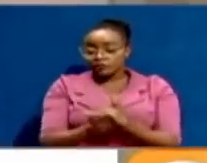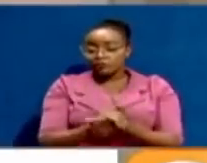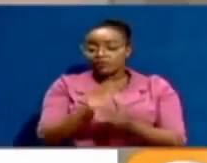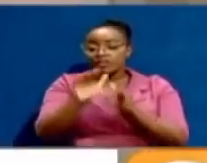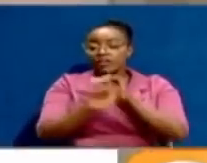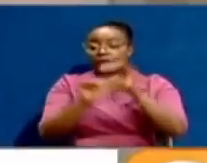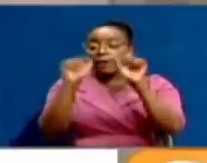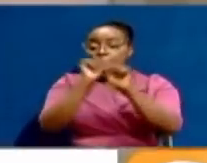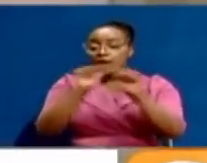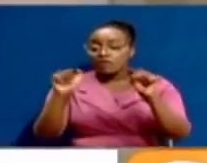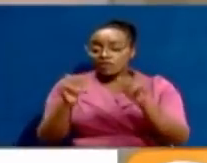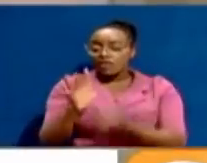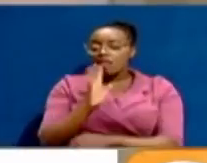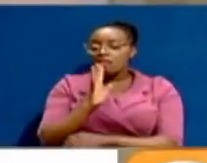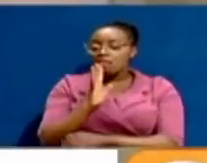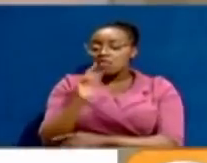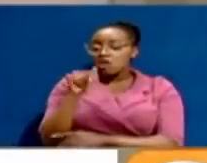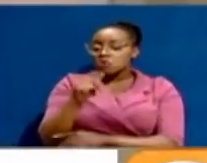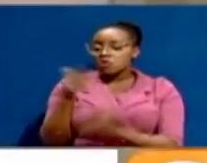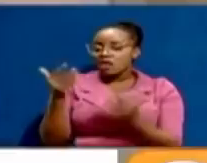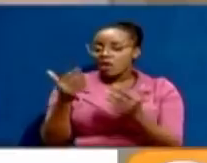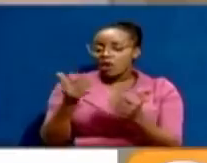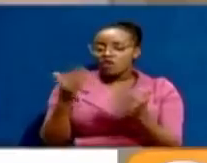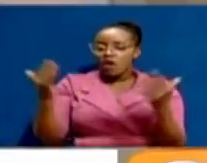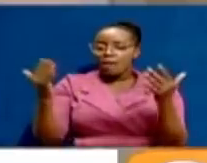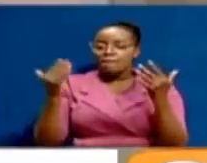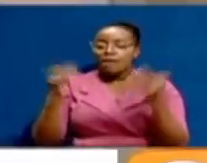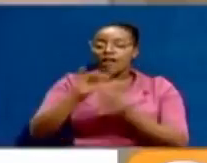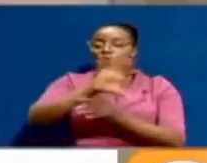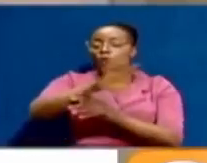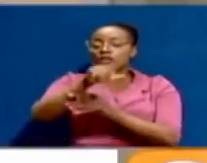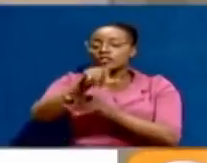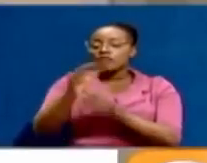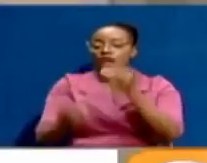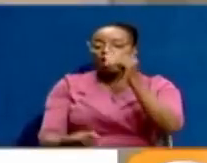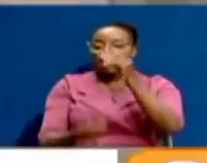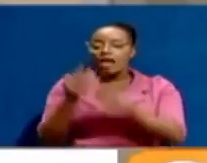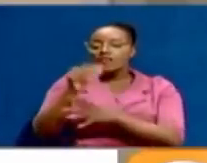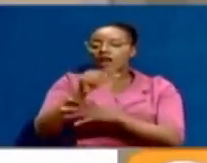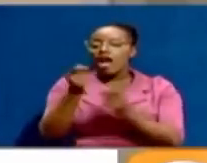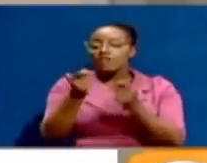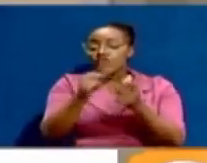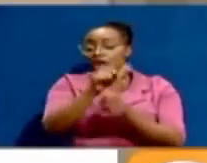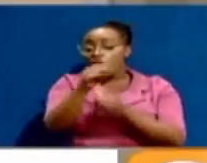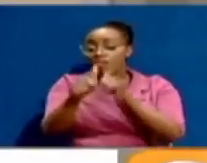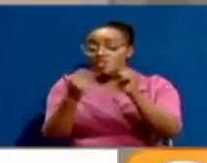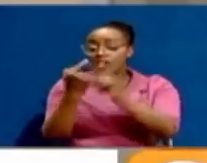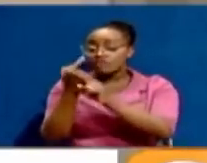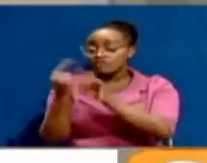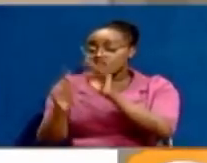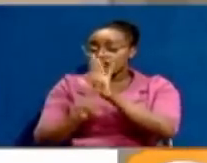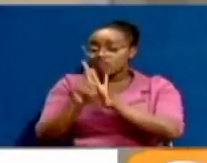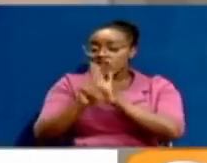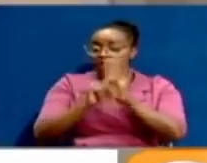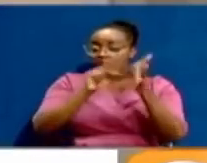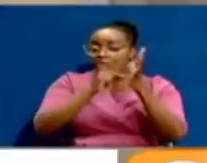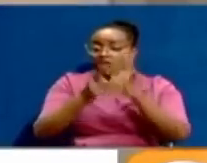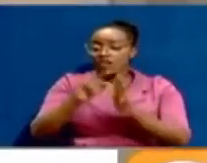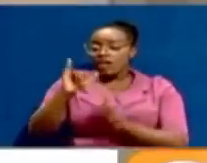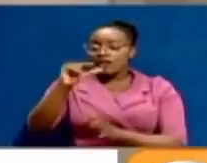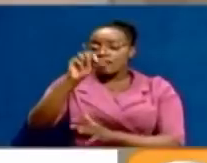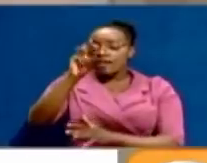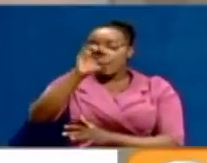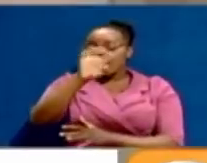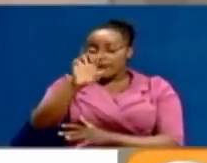DP Ruto spoke today in Meru County, where he launched a number of development projects in Igembe